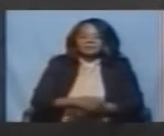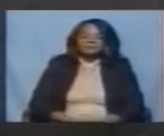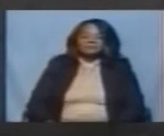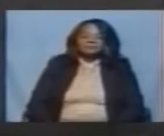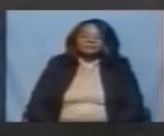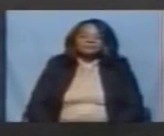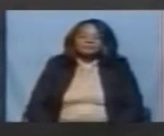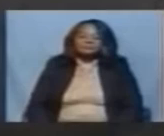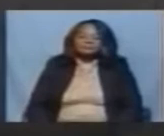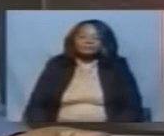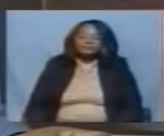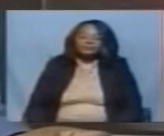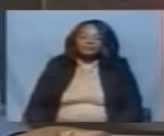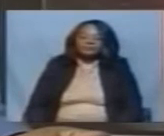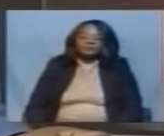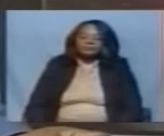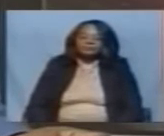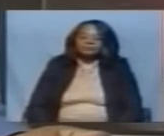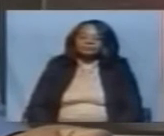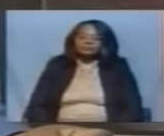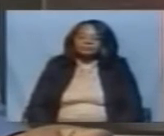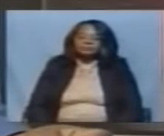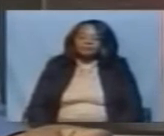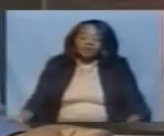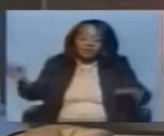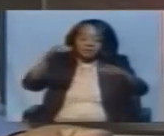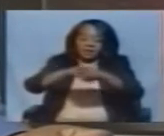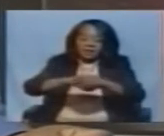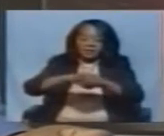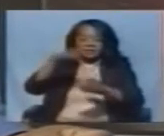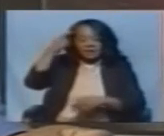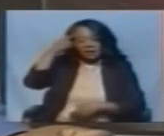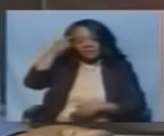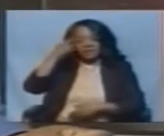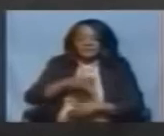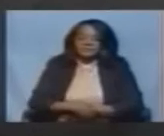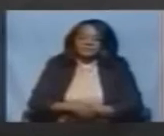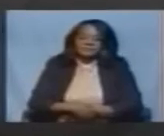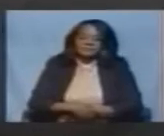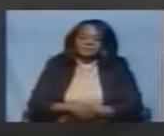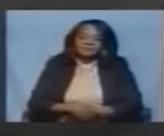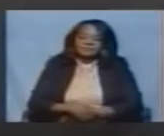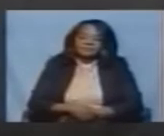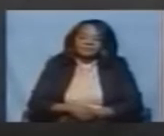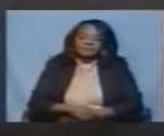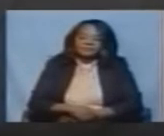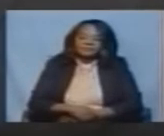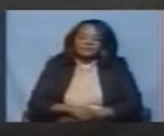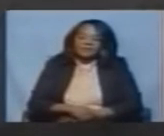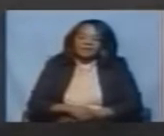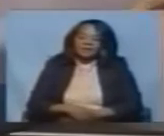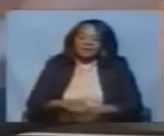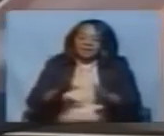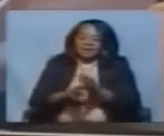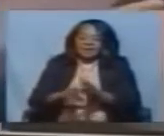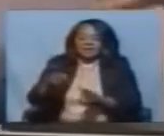Okay? So government. Come again? You've engaged them? Yes, we're engaging them. We're engaging them very strongly. There have been instances